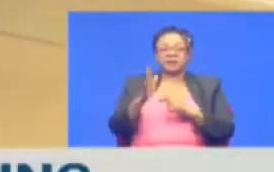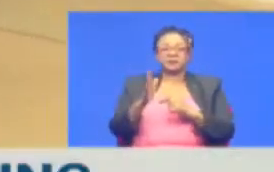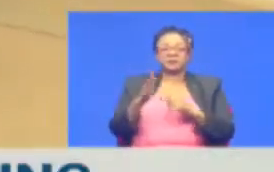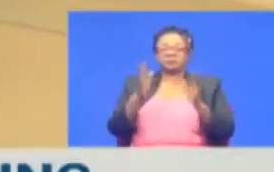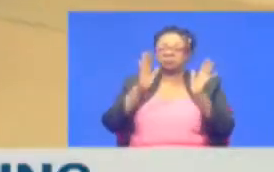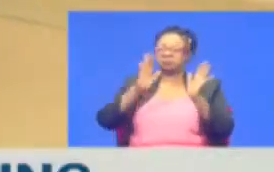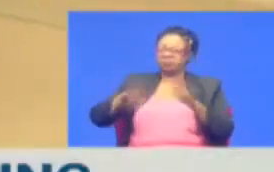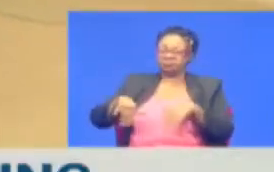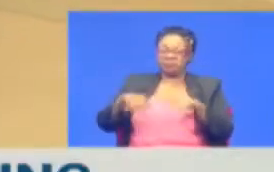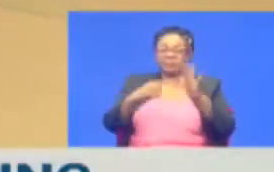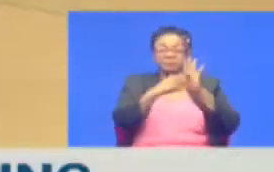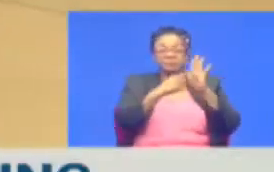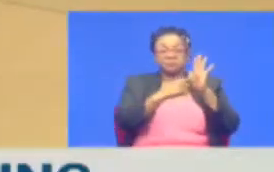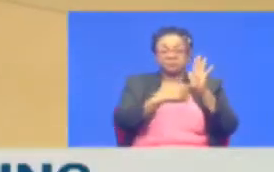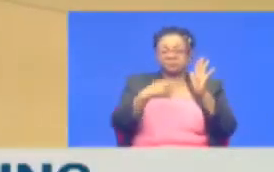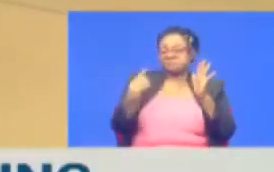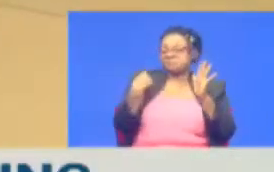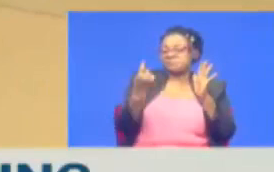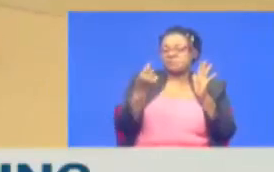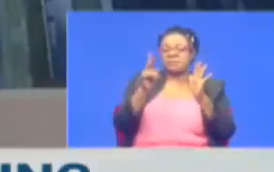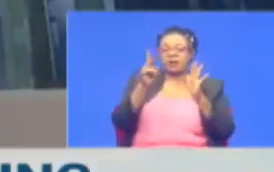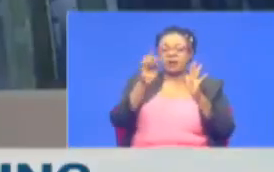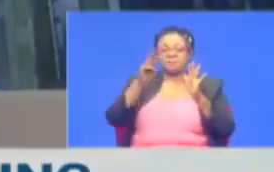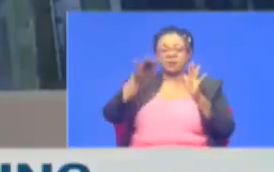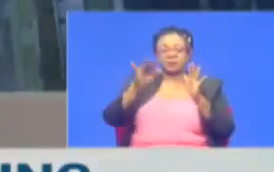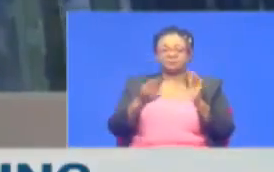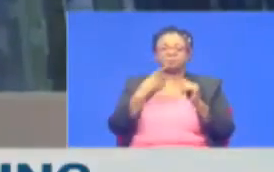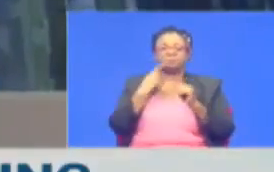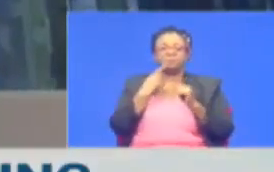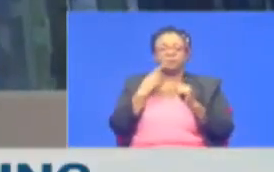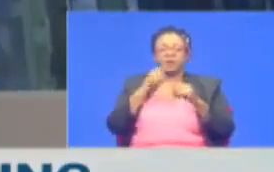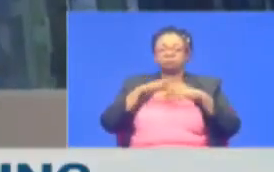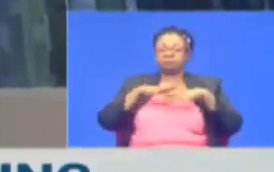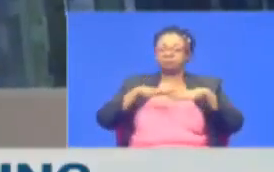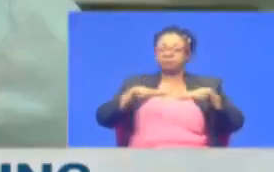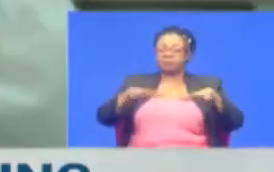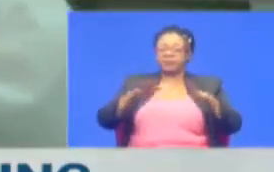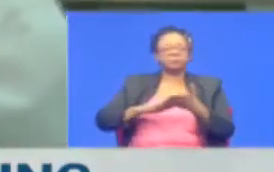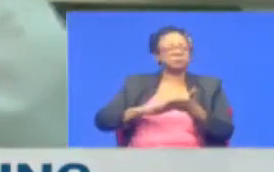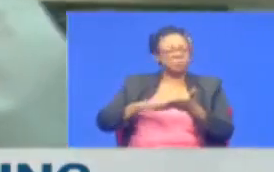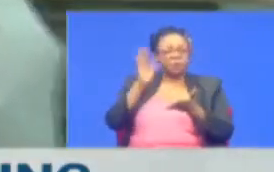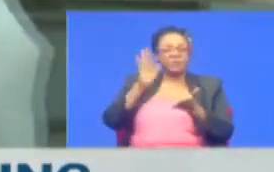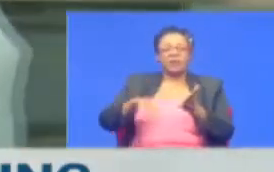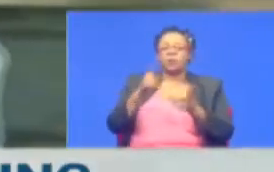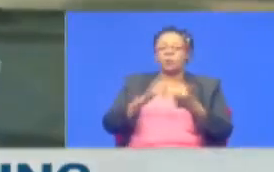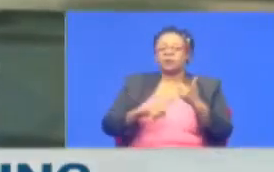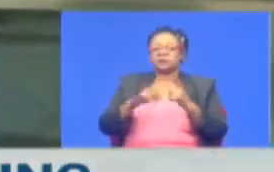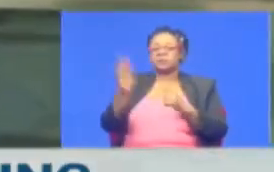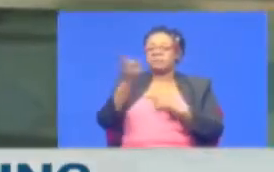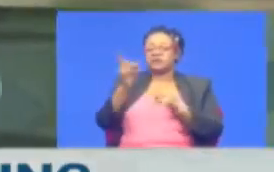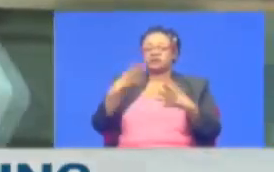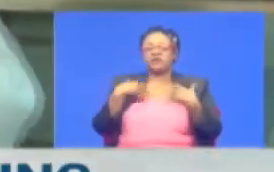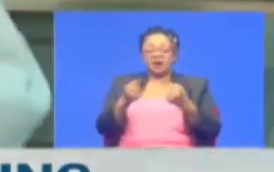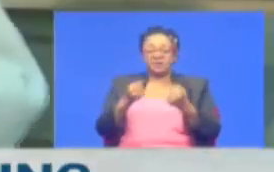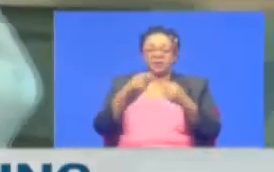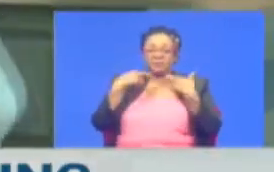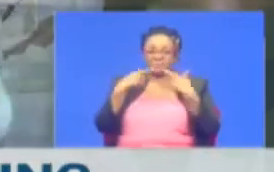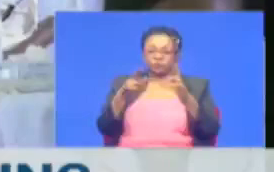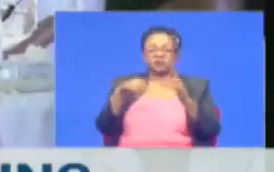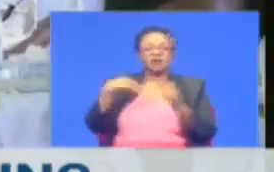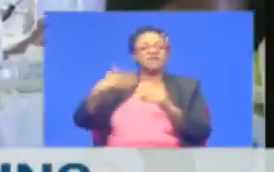a recent Camry report reveals that the spread of the virus is far greater than what the Ministry of Health